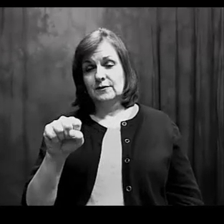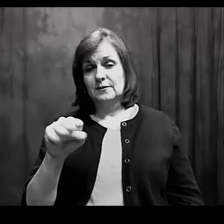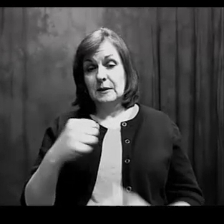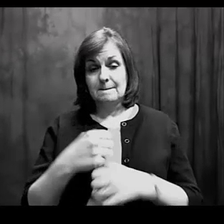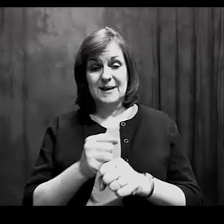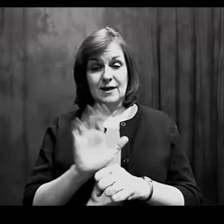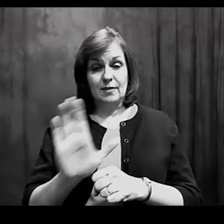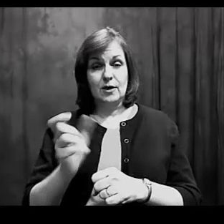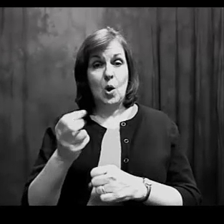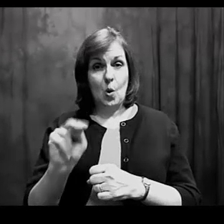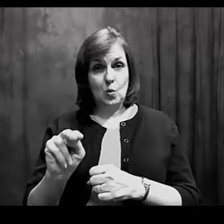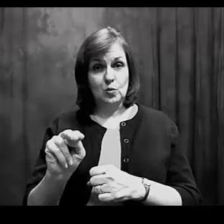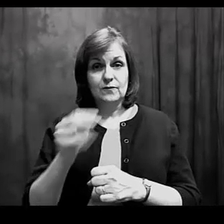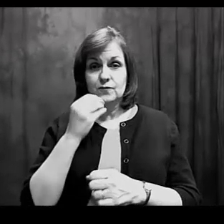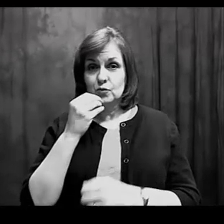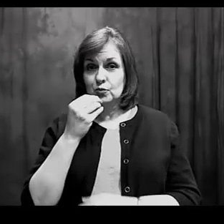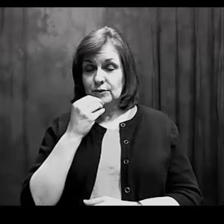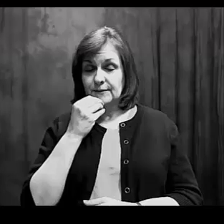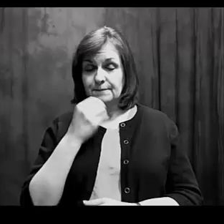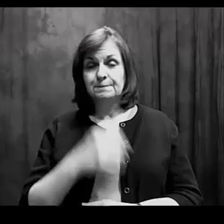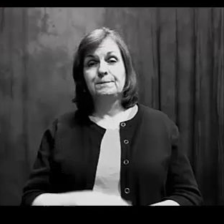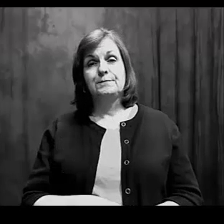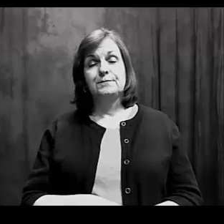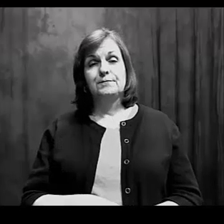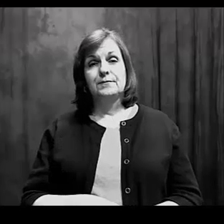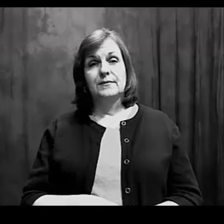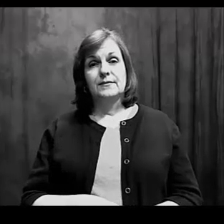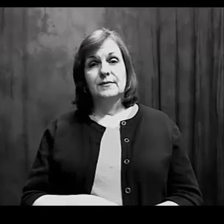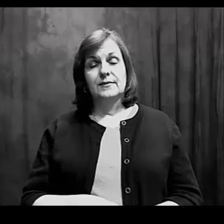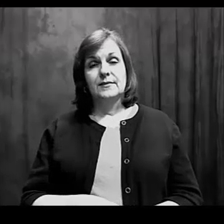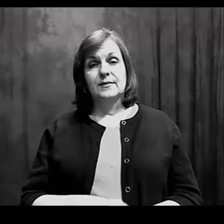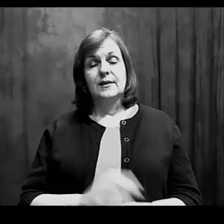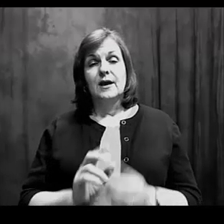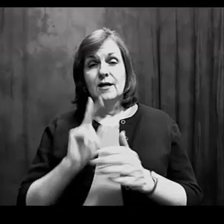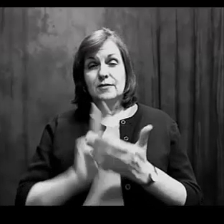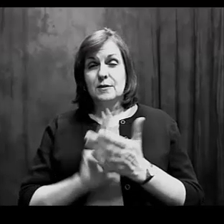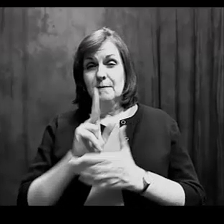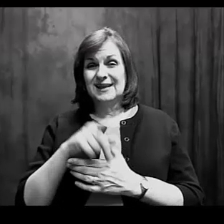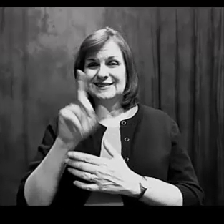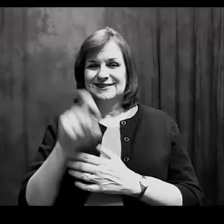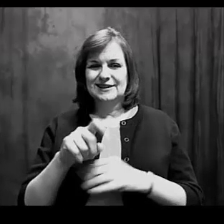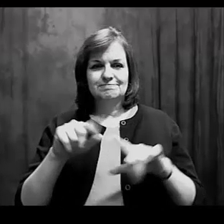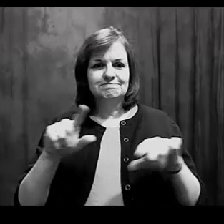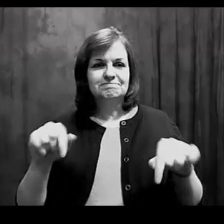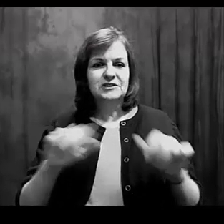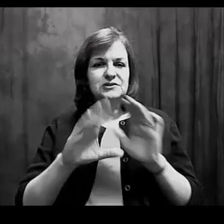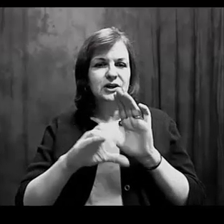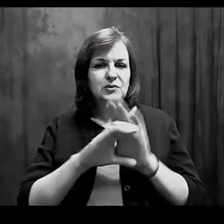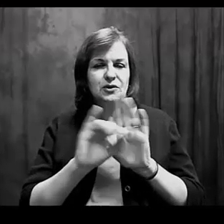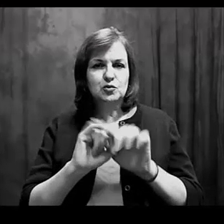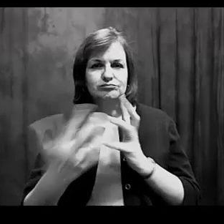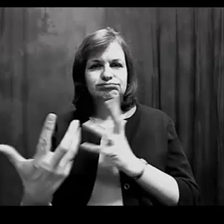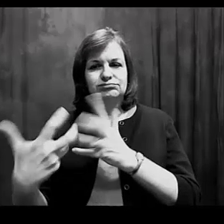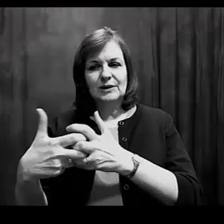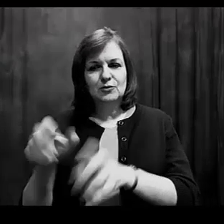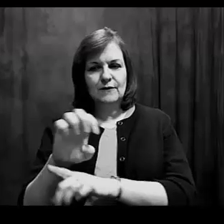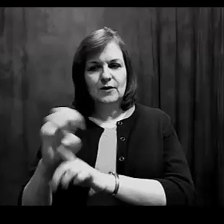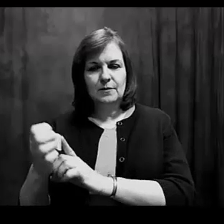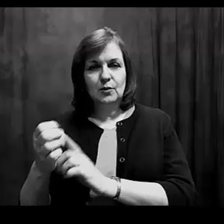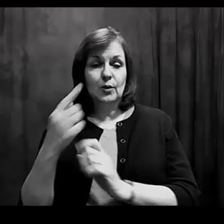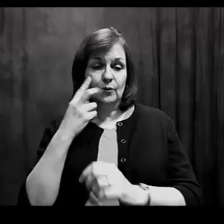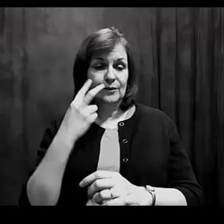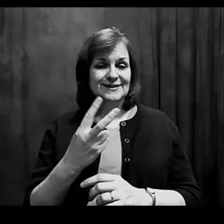and make their own food. We look at them as having interesting characteristics that can